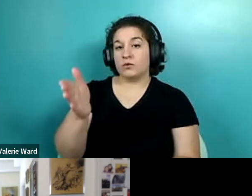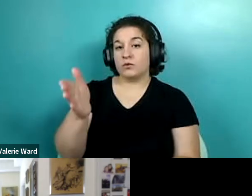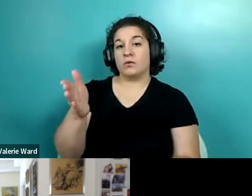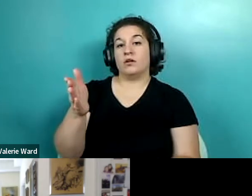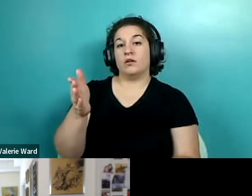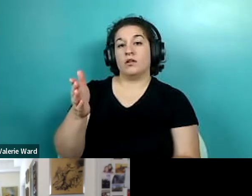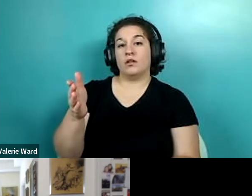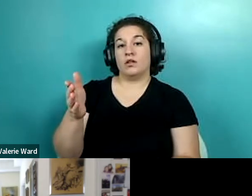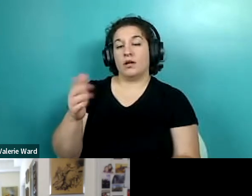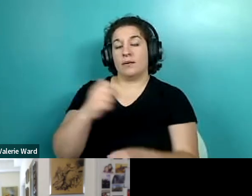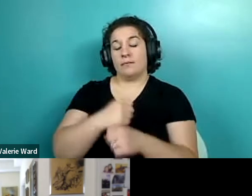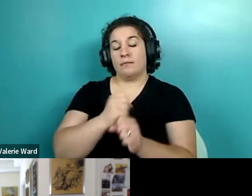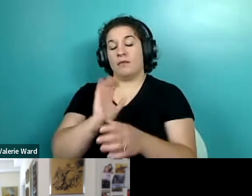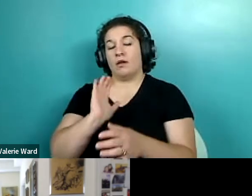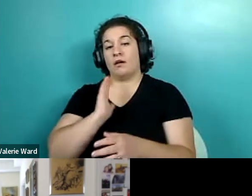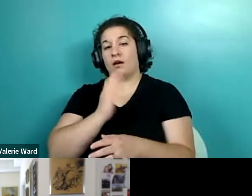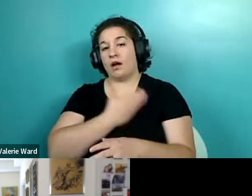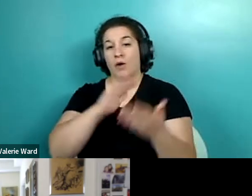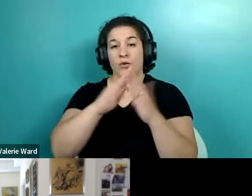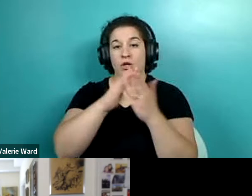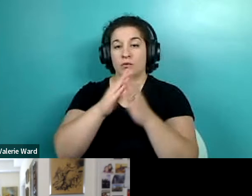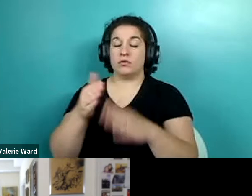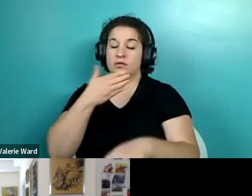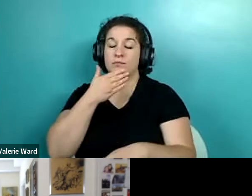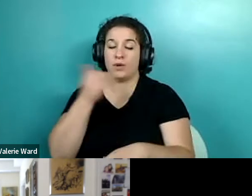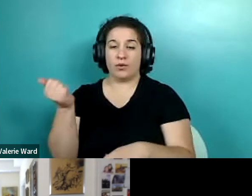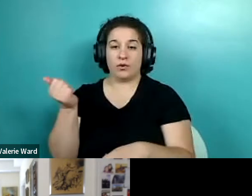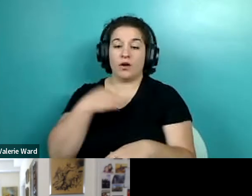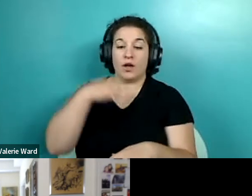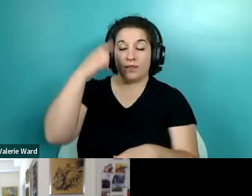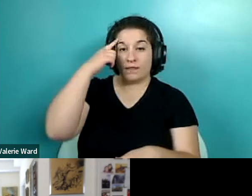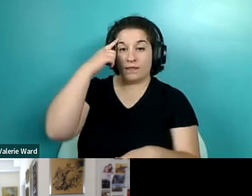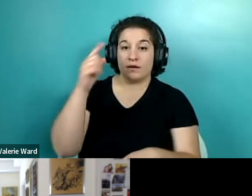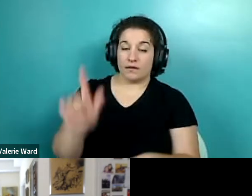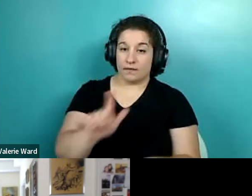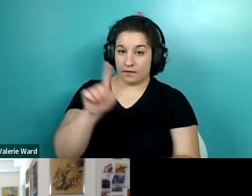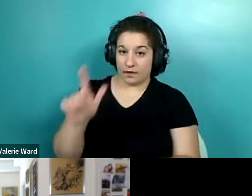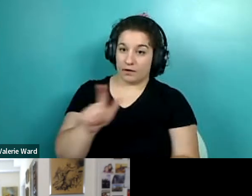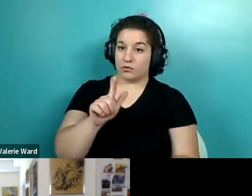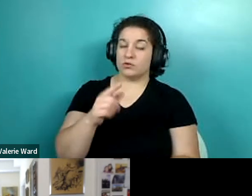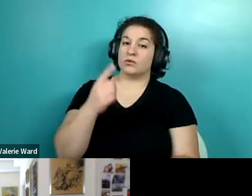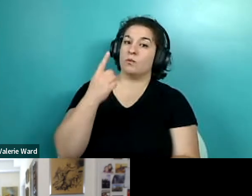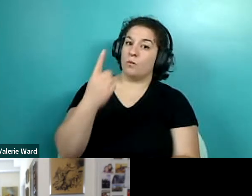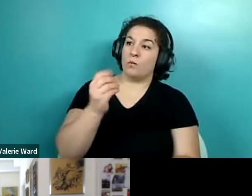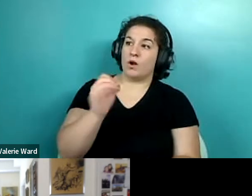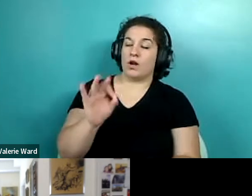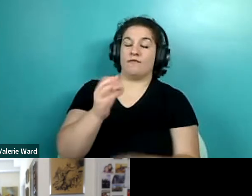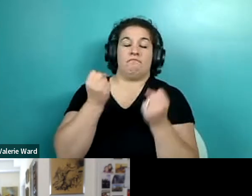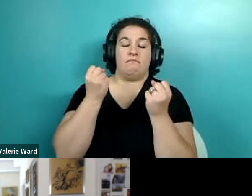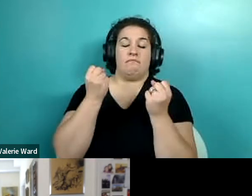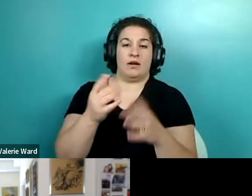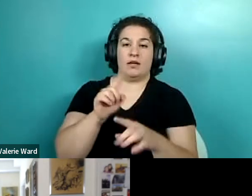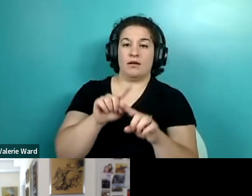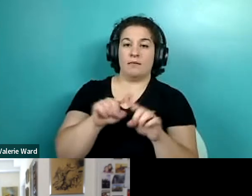communities. And I think libraries are one of many, but one very pivotal